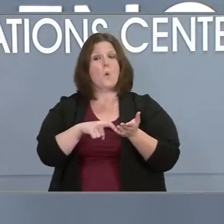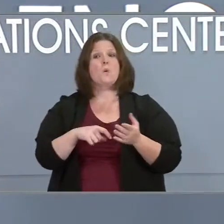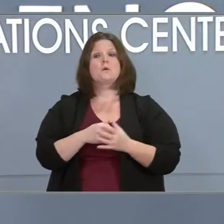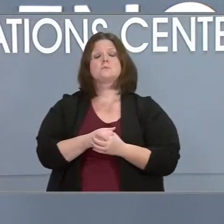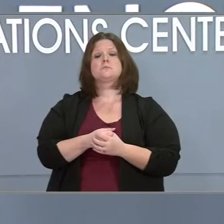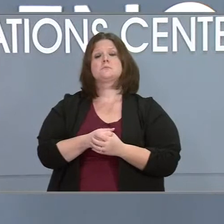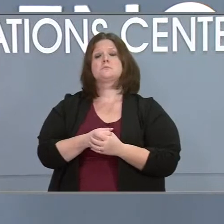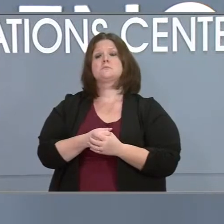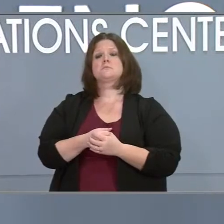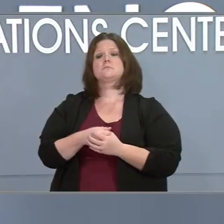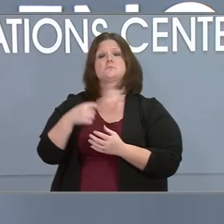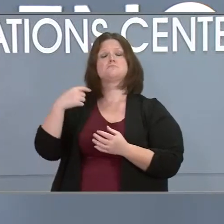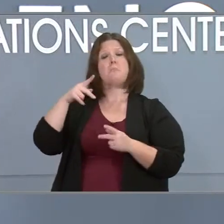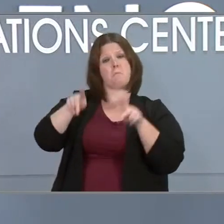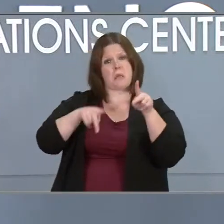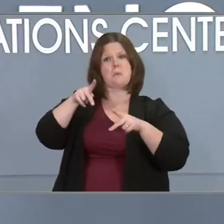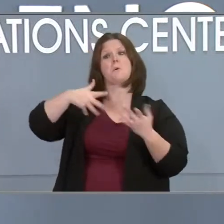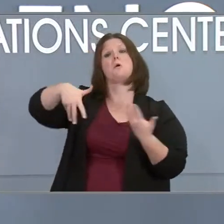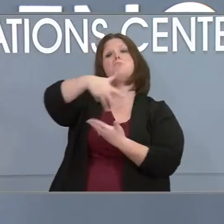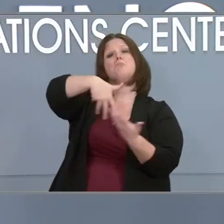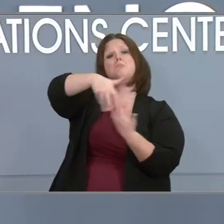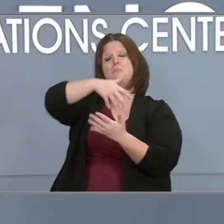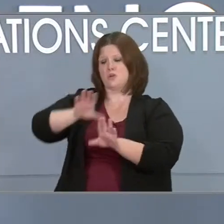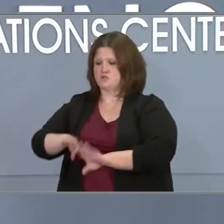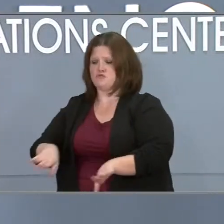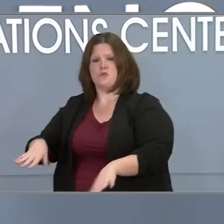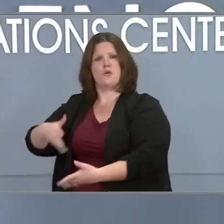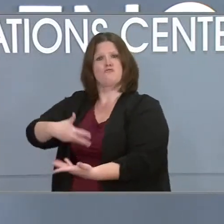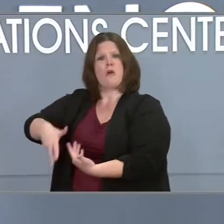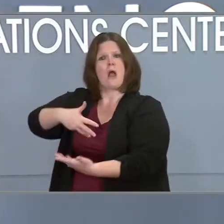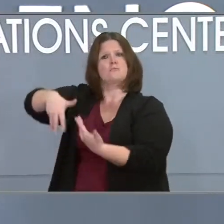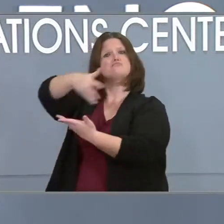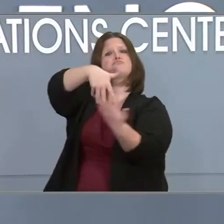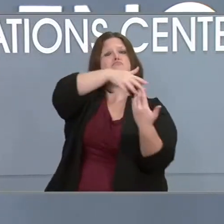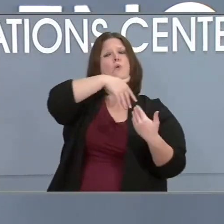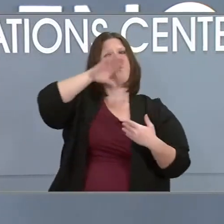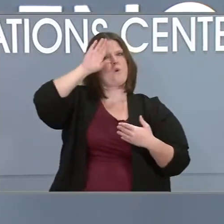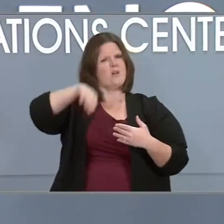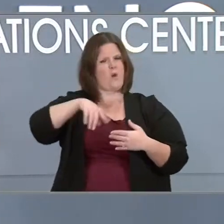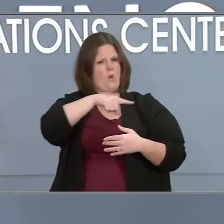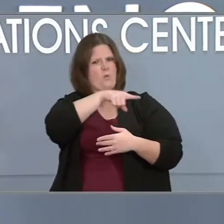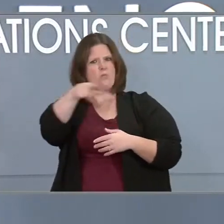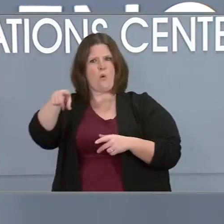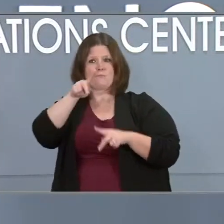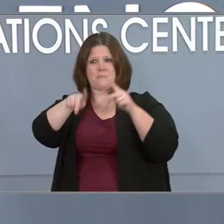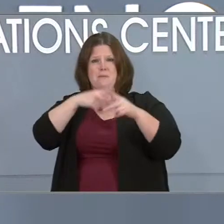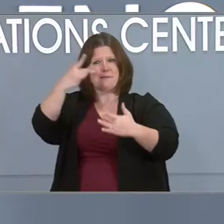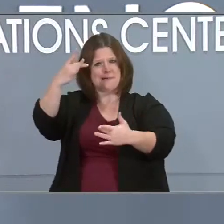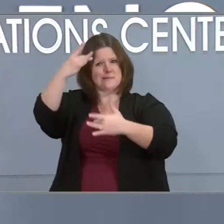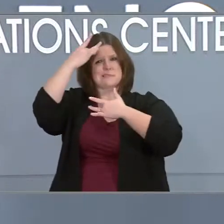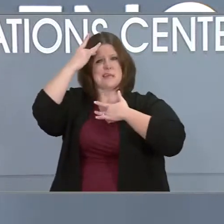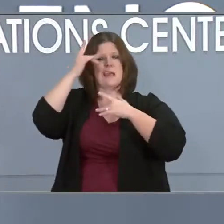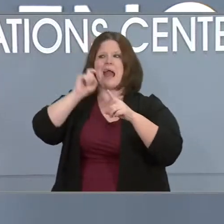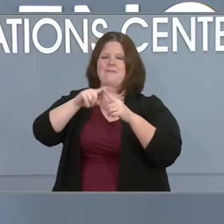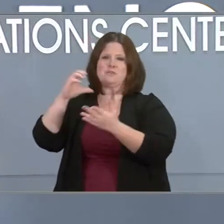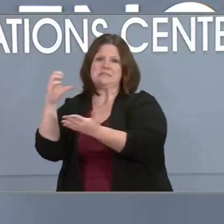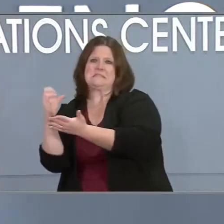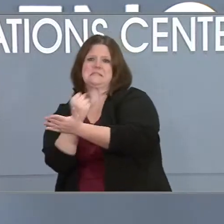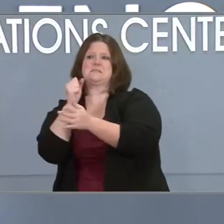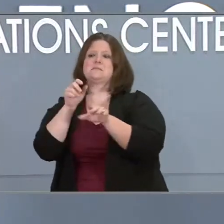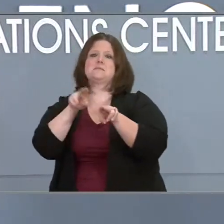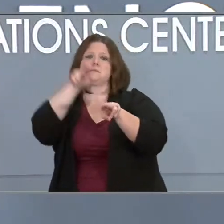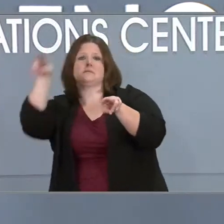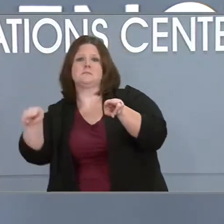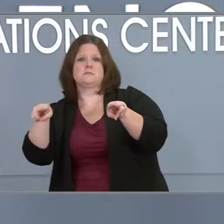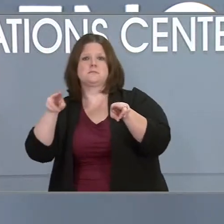children and are making them sick, we know we're going to be utilizing those resources and potentially putting a strain on it. And I think that's why you're hearing our